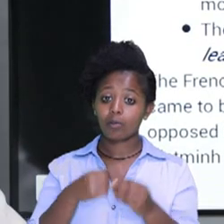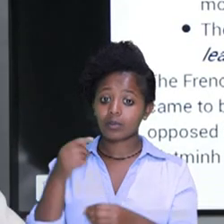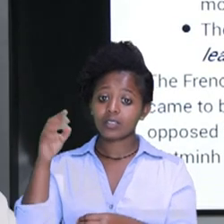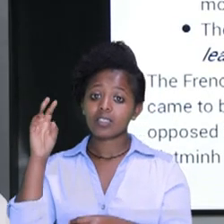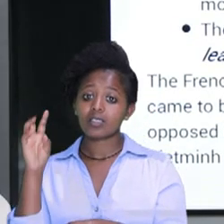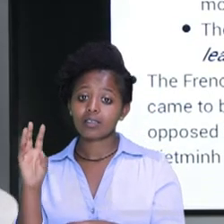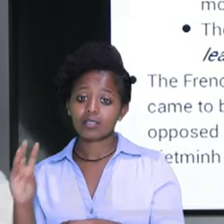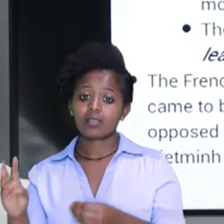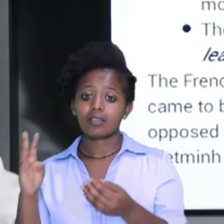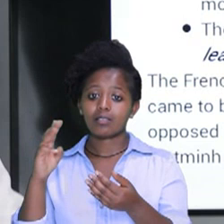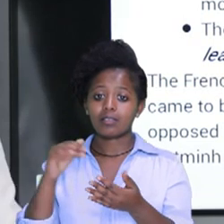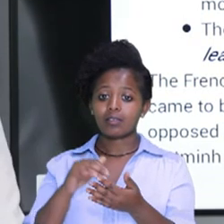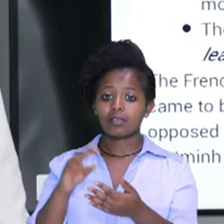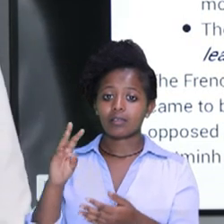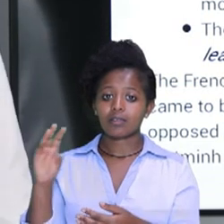60,000